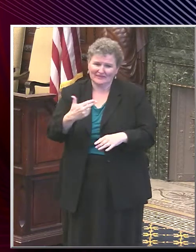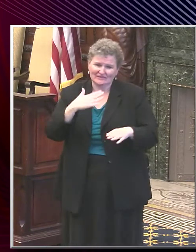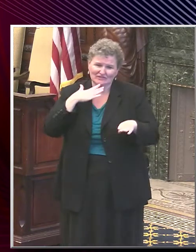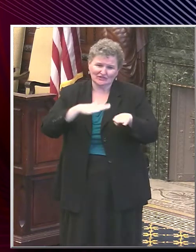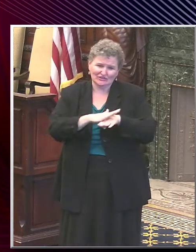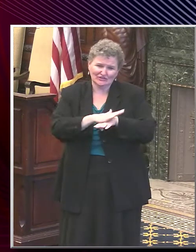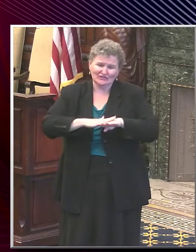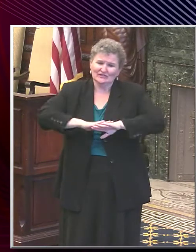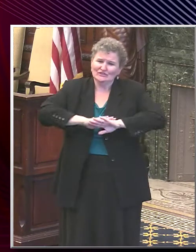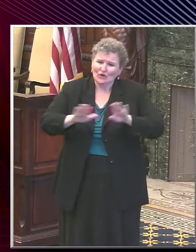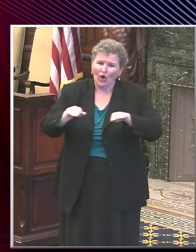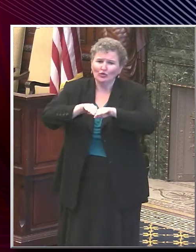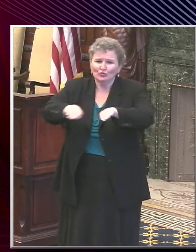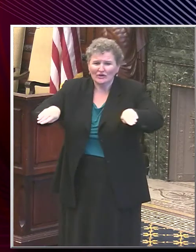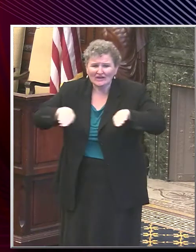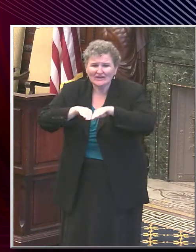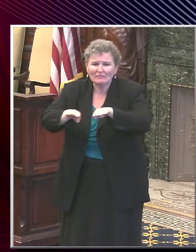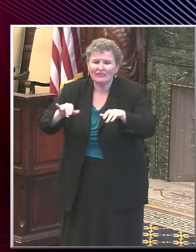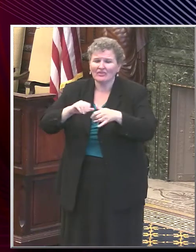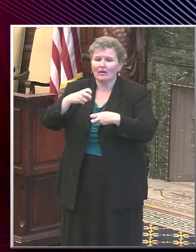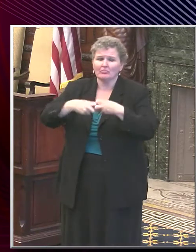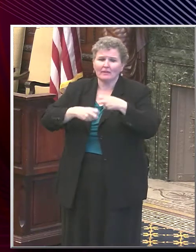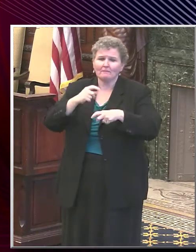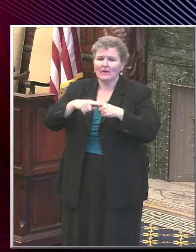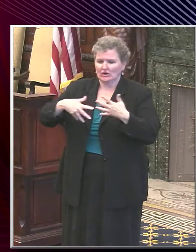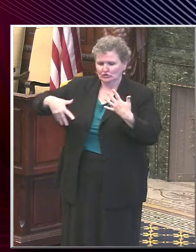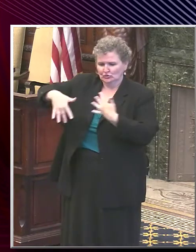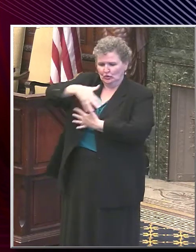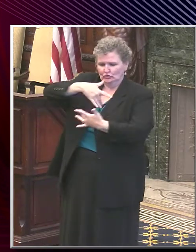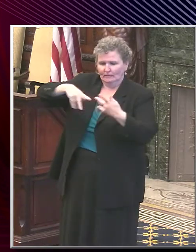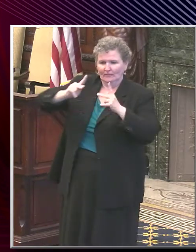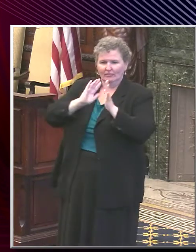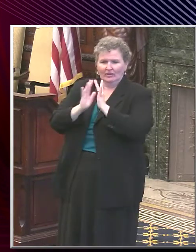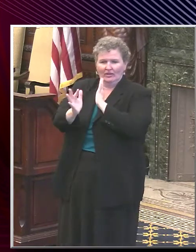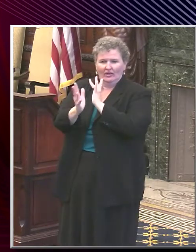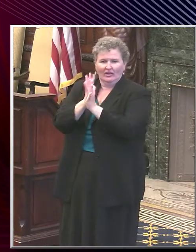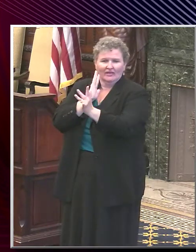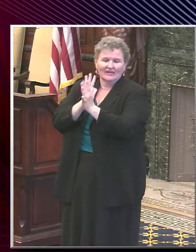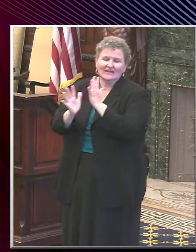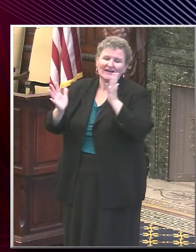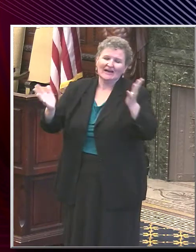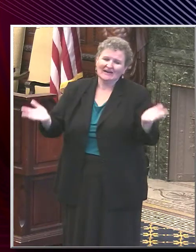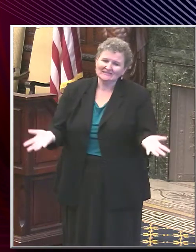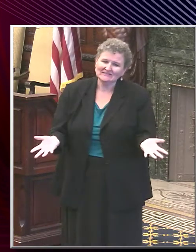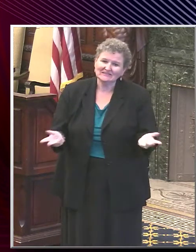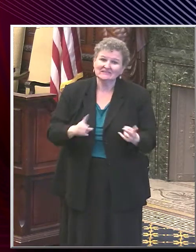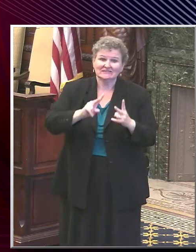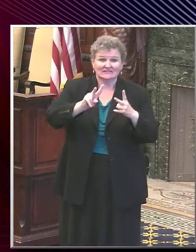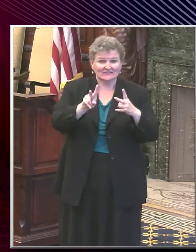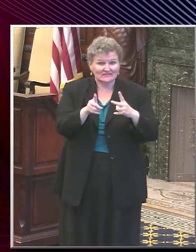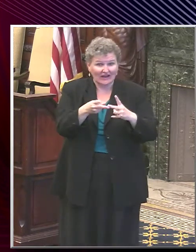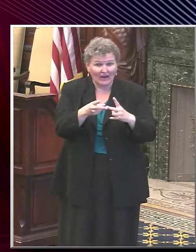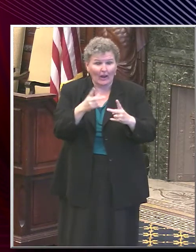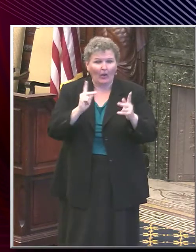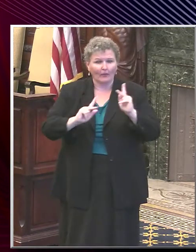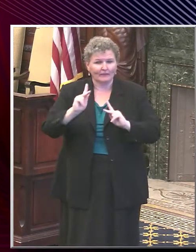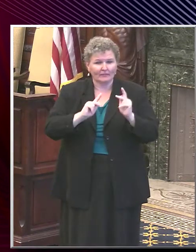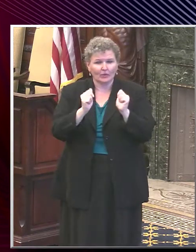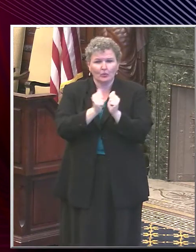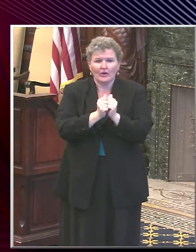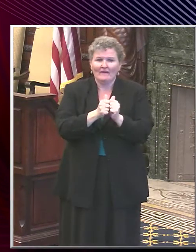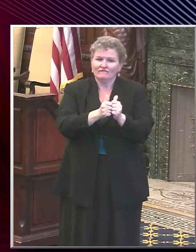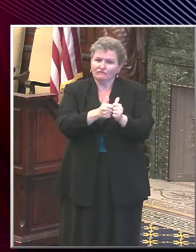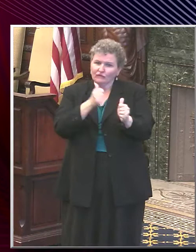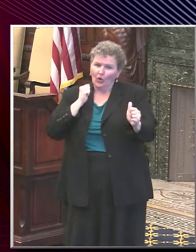the socializing that occurs at beach trips that puts people at risk. Second, we're recommending that people avoid social